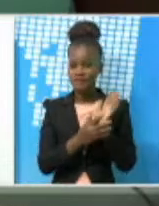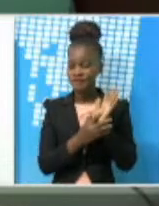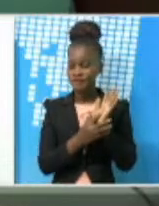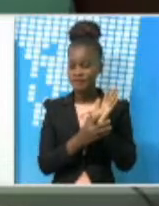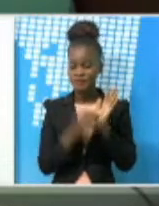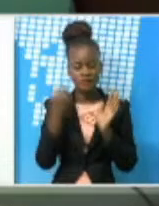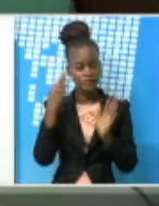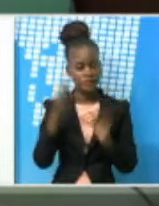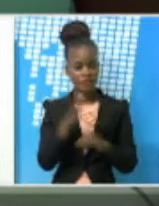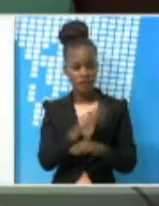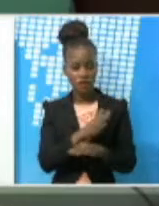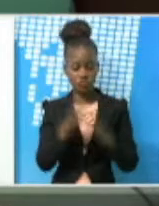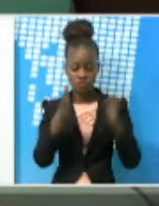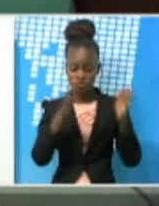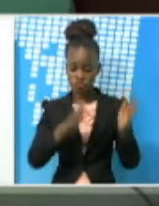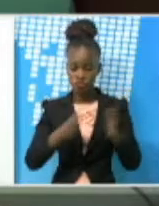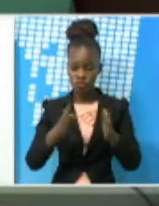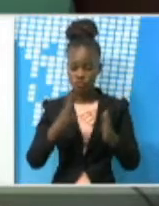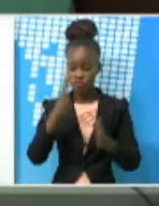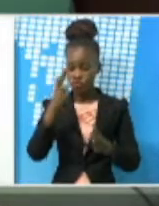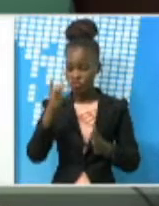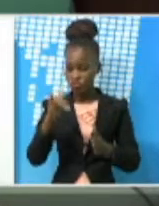house is guided by rules.